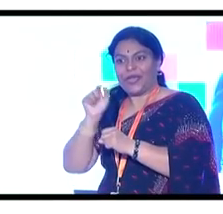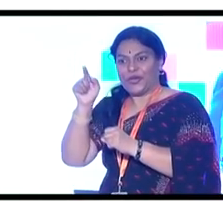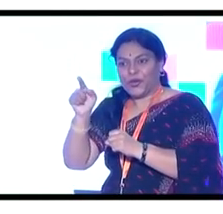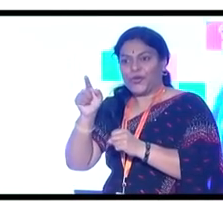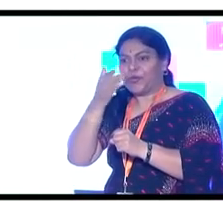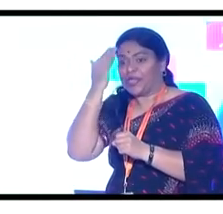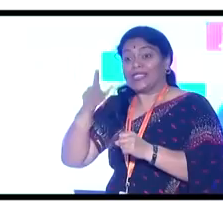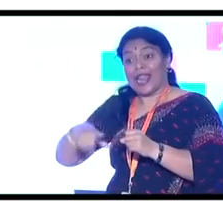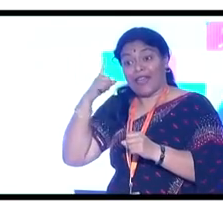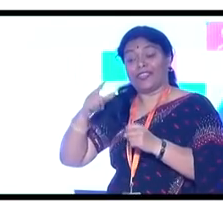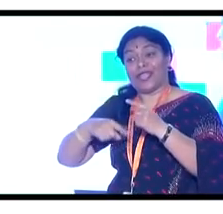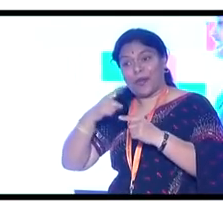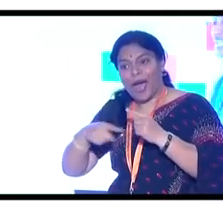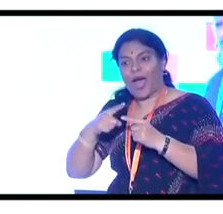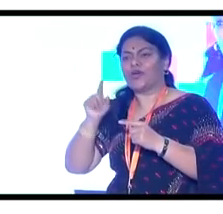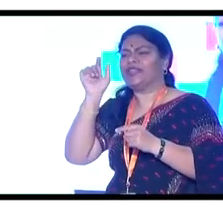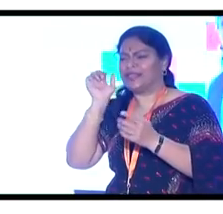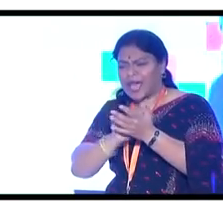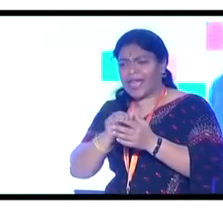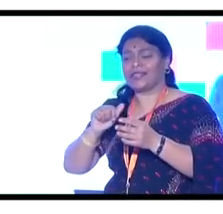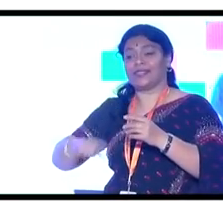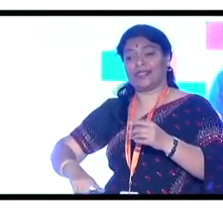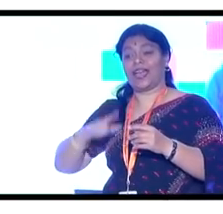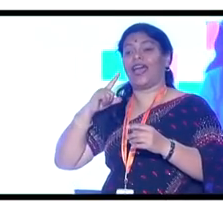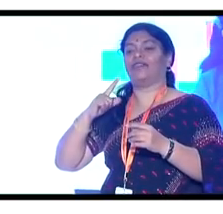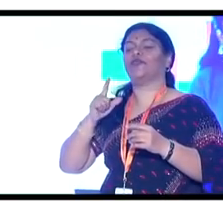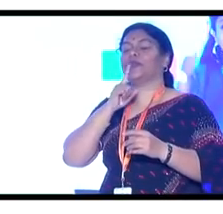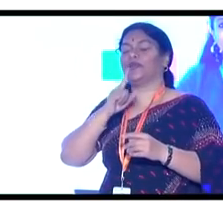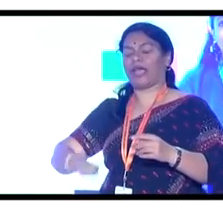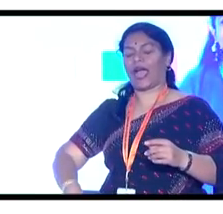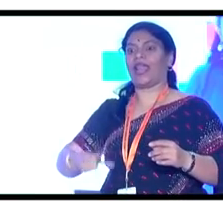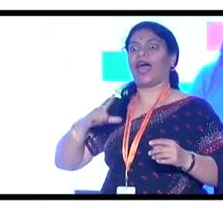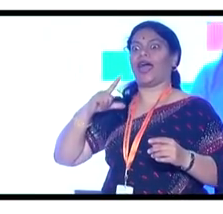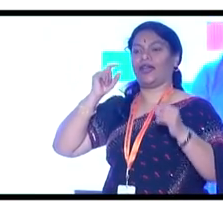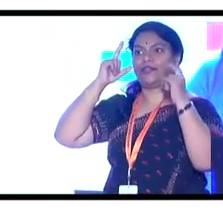what life is about. That is what it means to be alive.